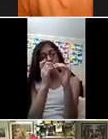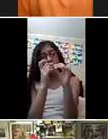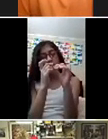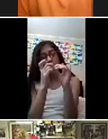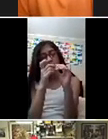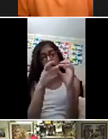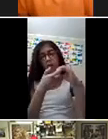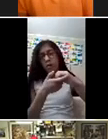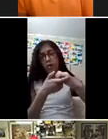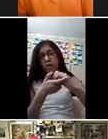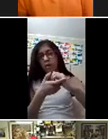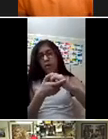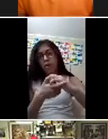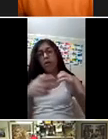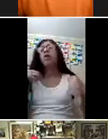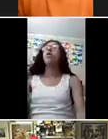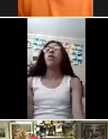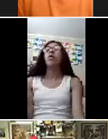George, you had some of it. What's that first word?